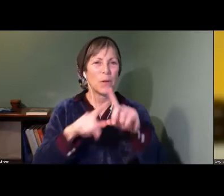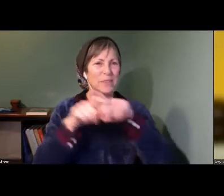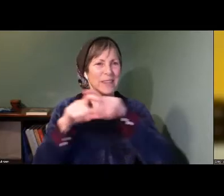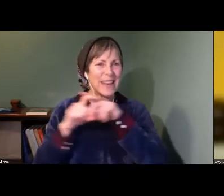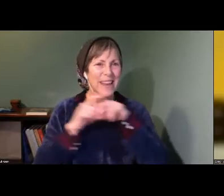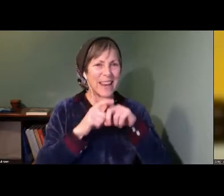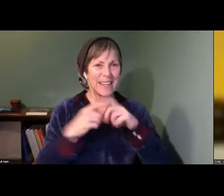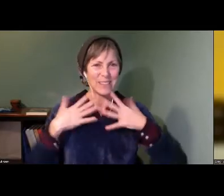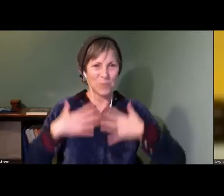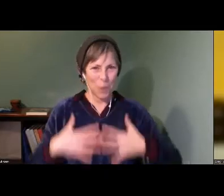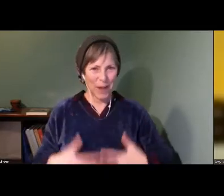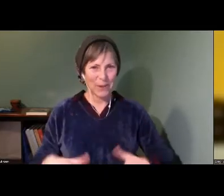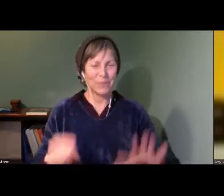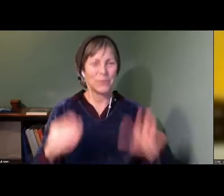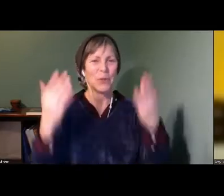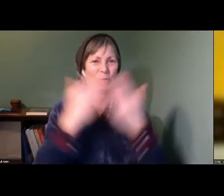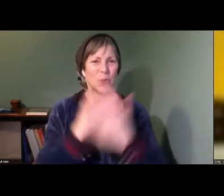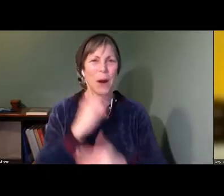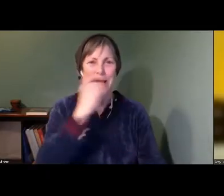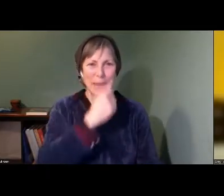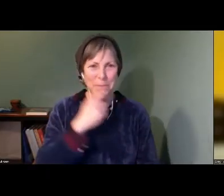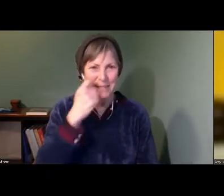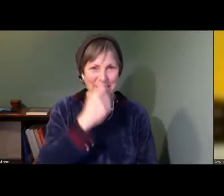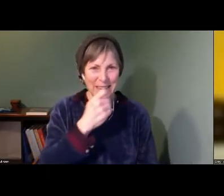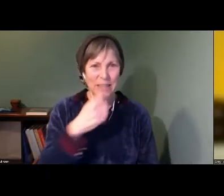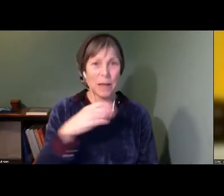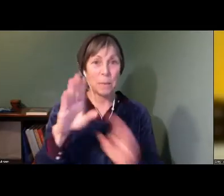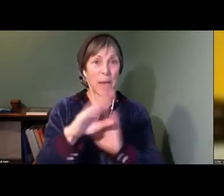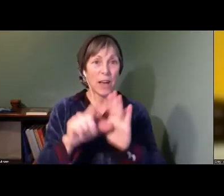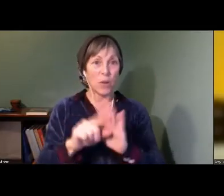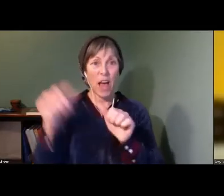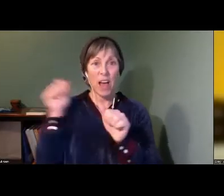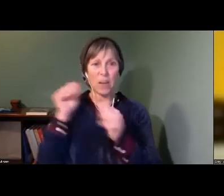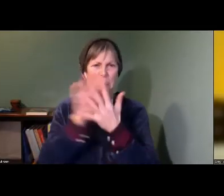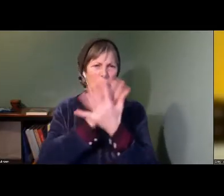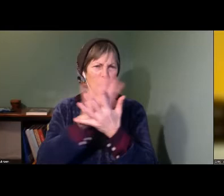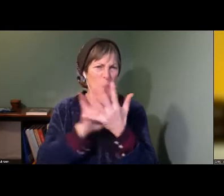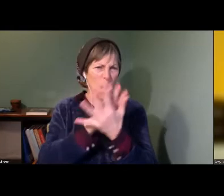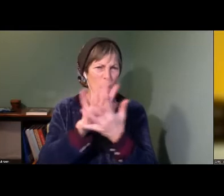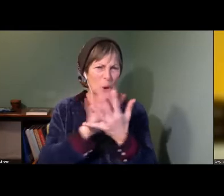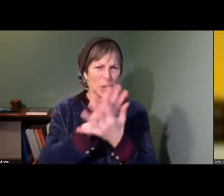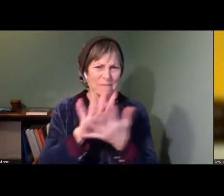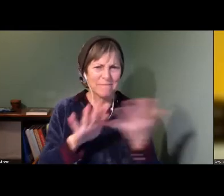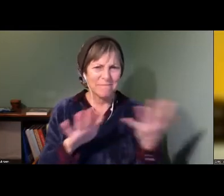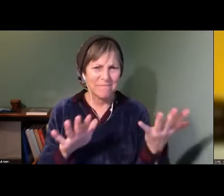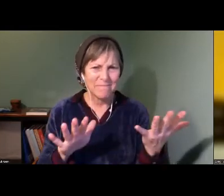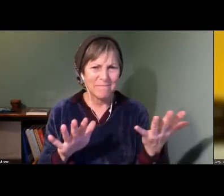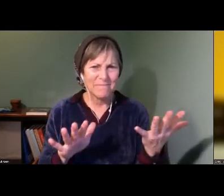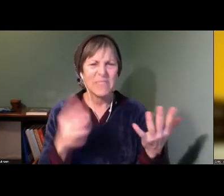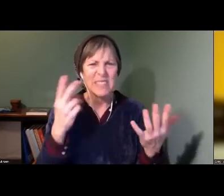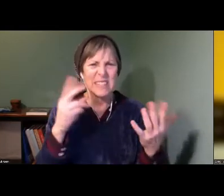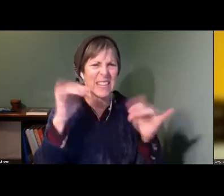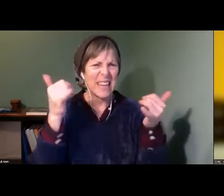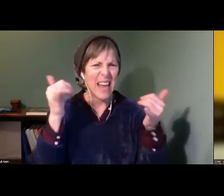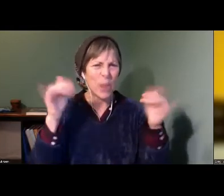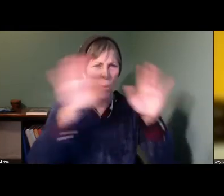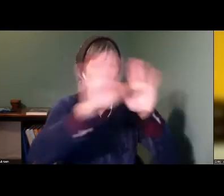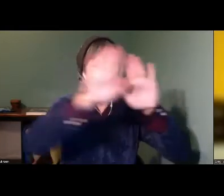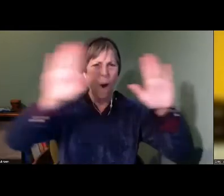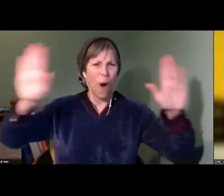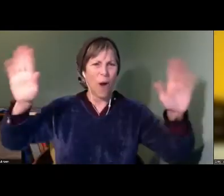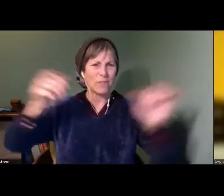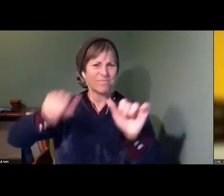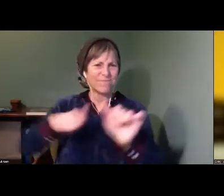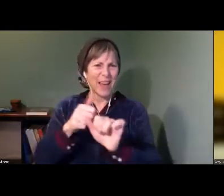and a dark lipstick and my background is blurred so all you can see is the yellow walls of my office.